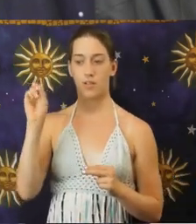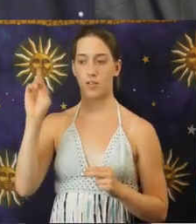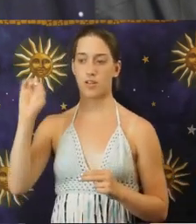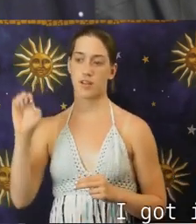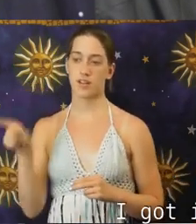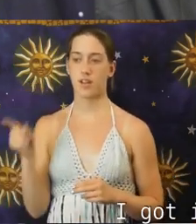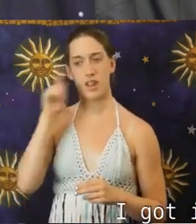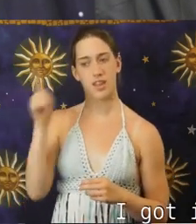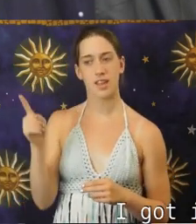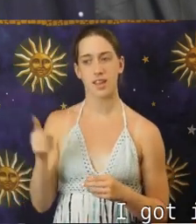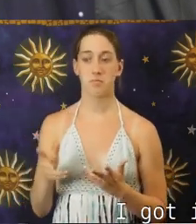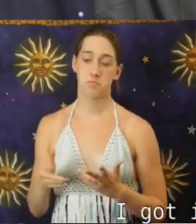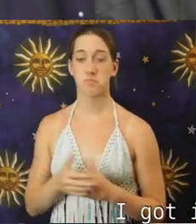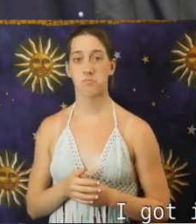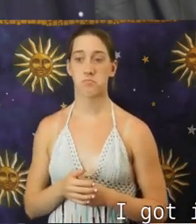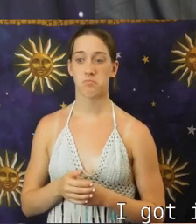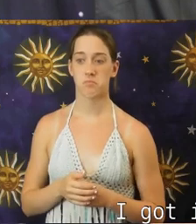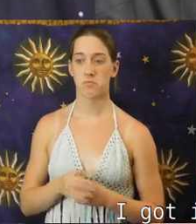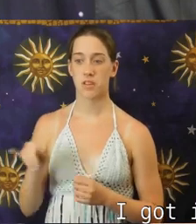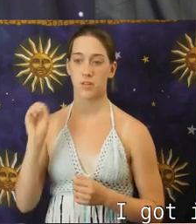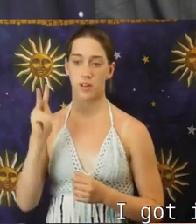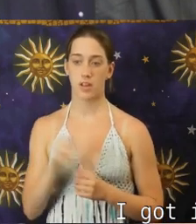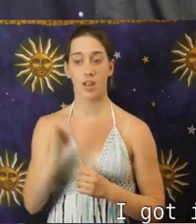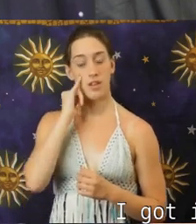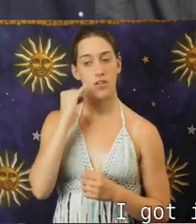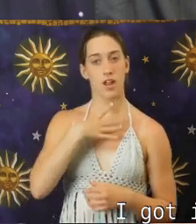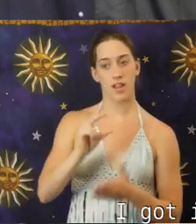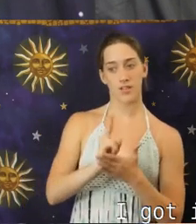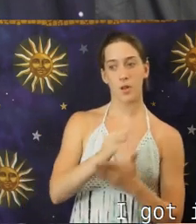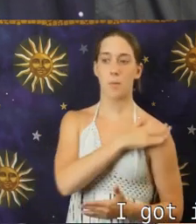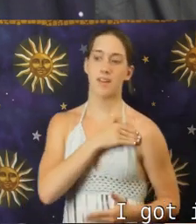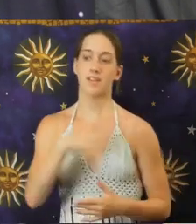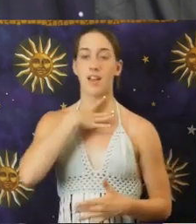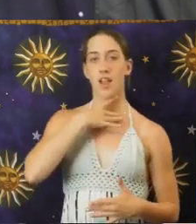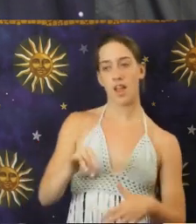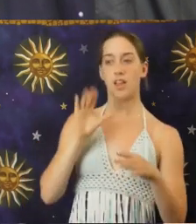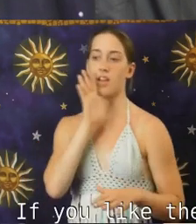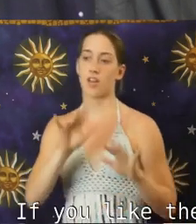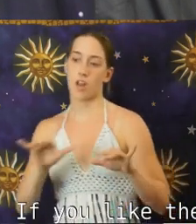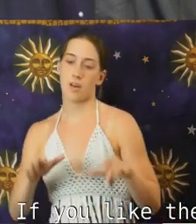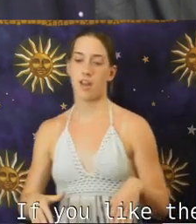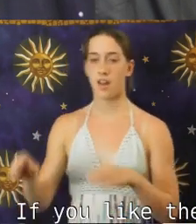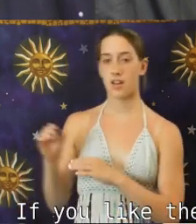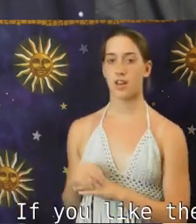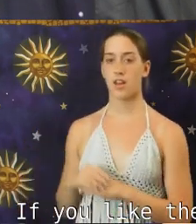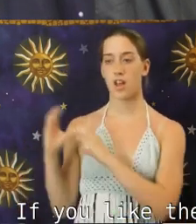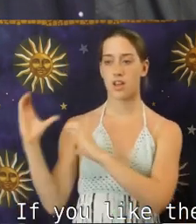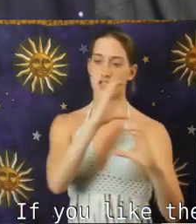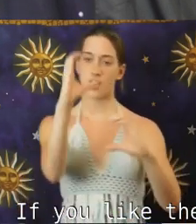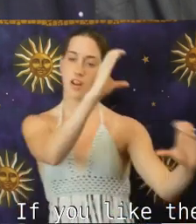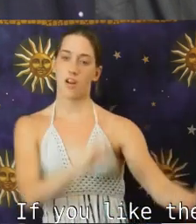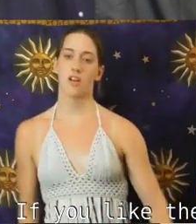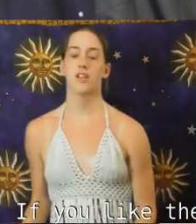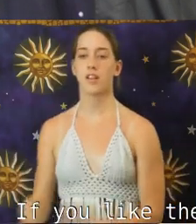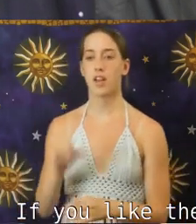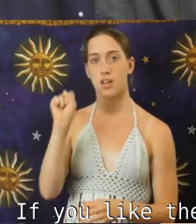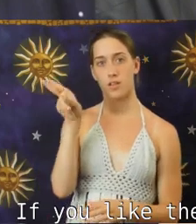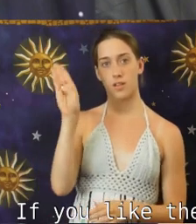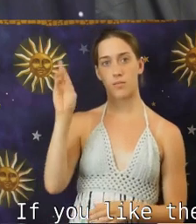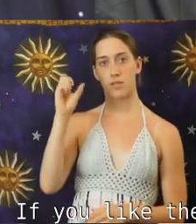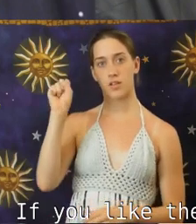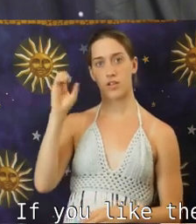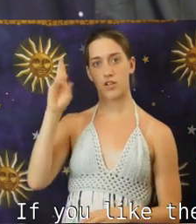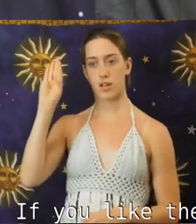prep. I got into a little bit of just fun stories there, I think. If you enjoyed the video, please like, comment,